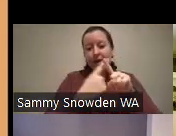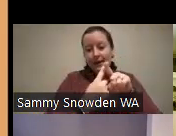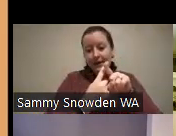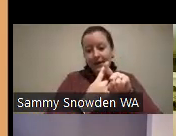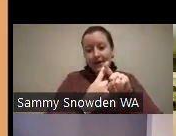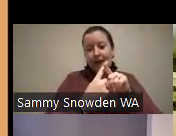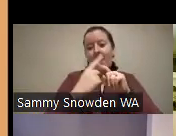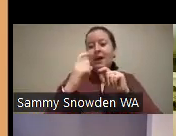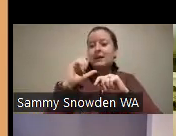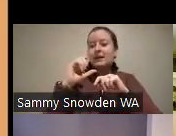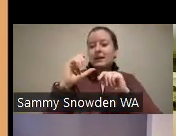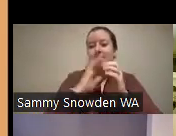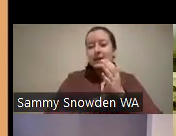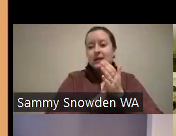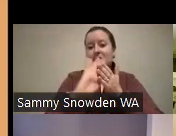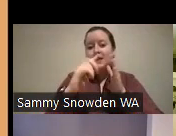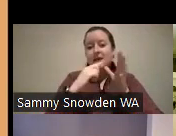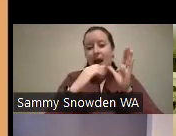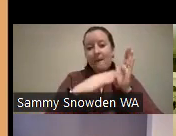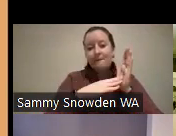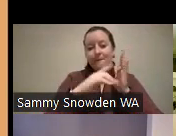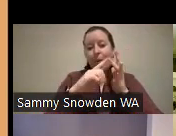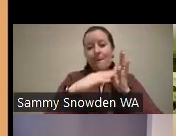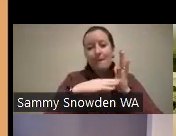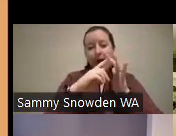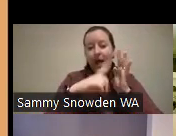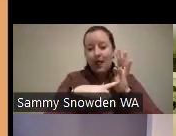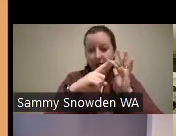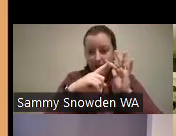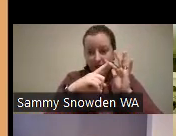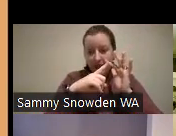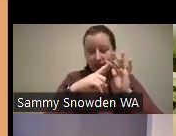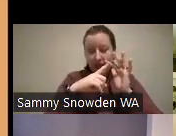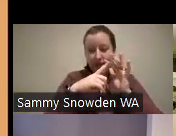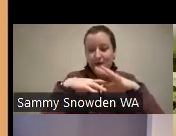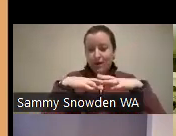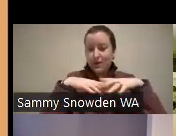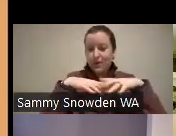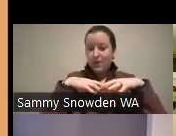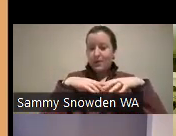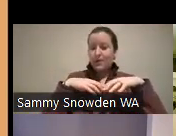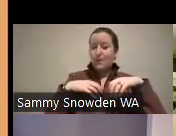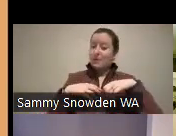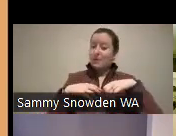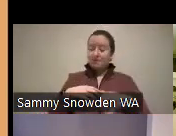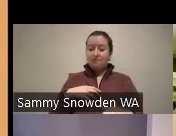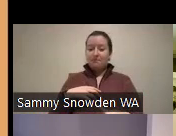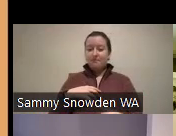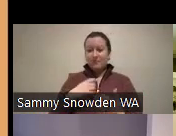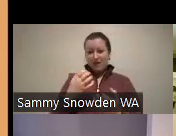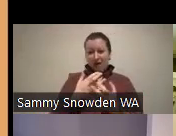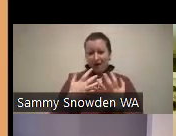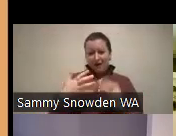all of the nutrition that's in these supplements. And amazing to take blue German chamomile as well, so